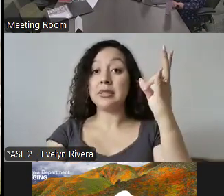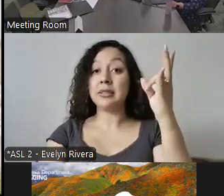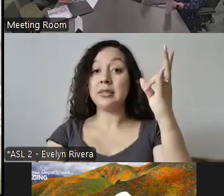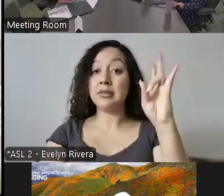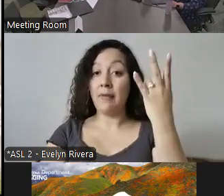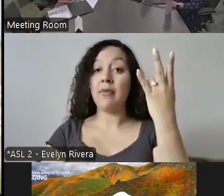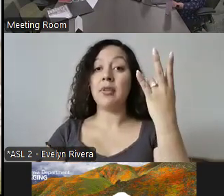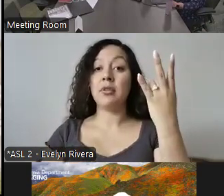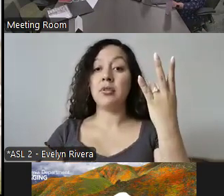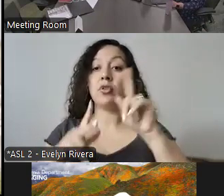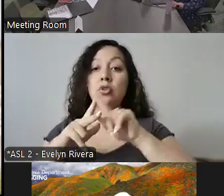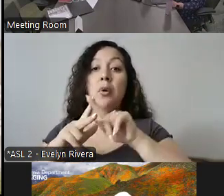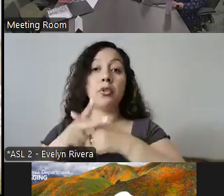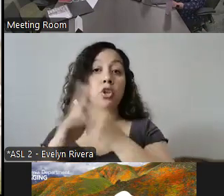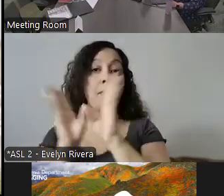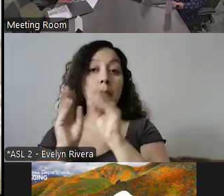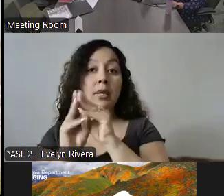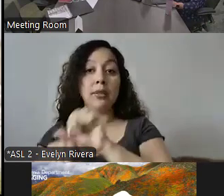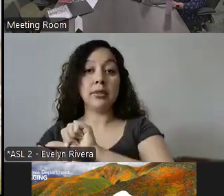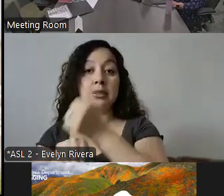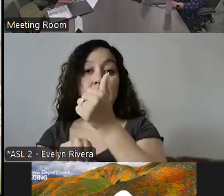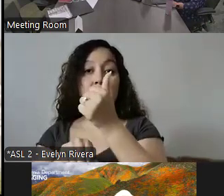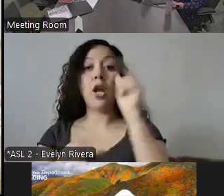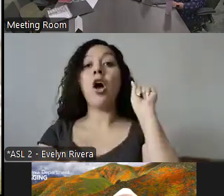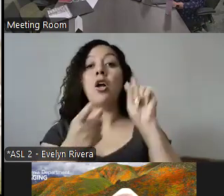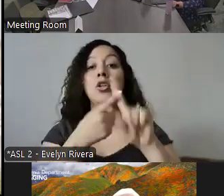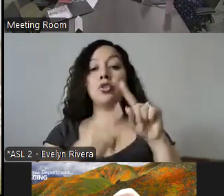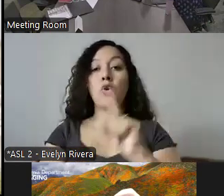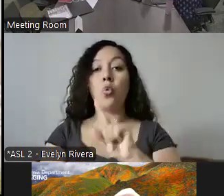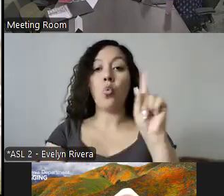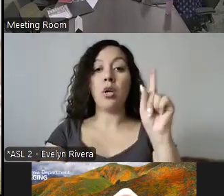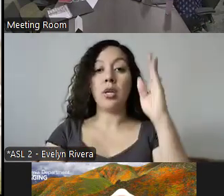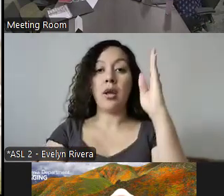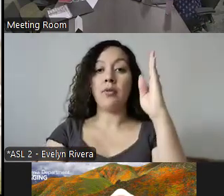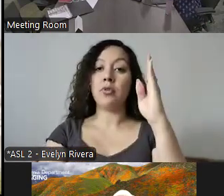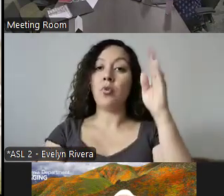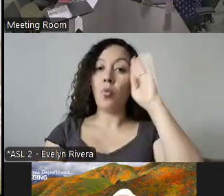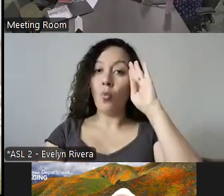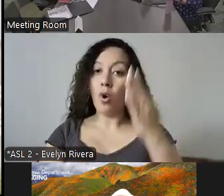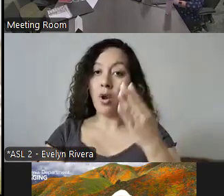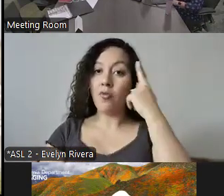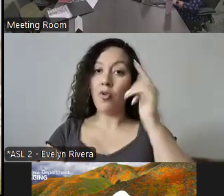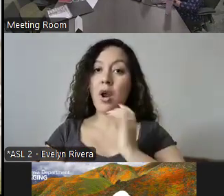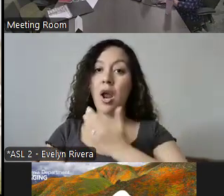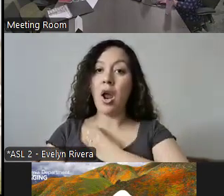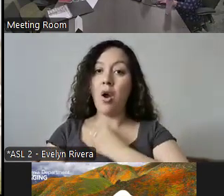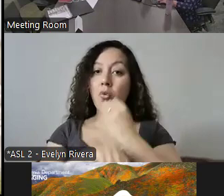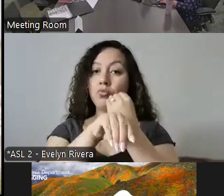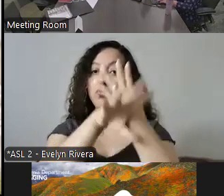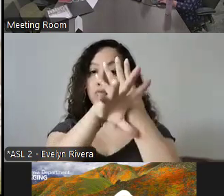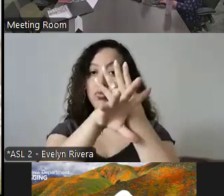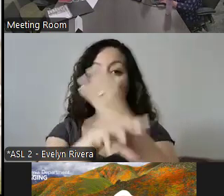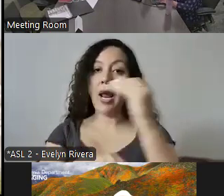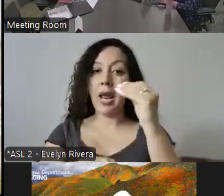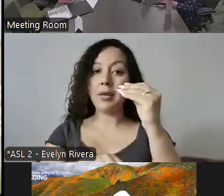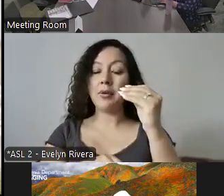10 a.m. until 1 p.m. So we welcome you to this virtual and in-person space.